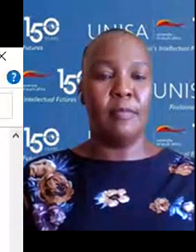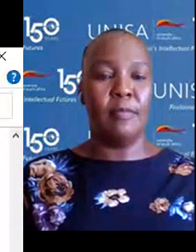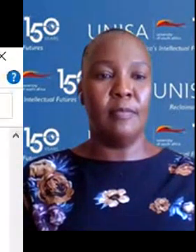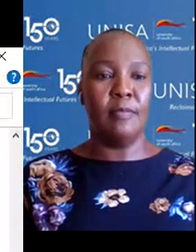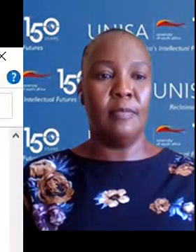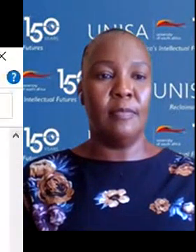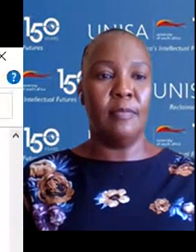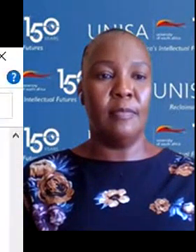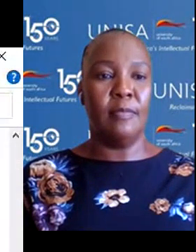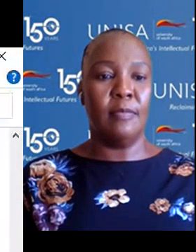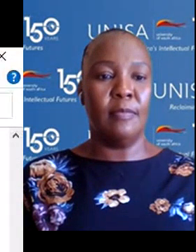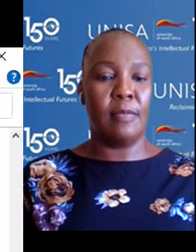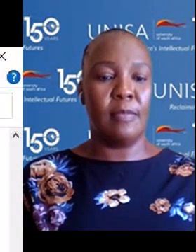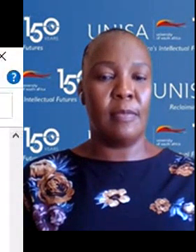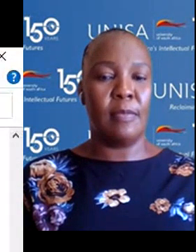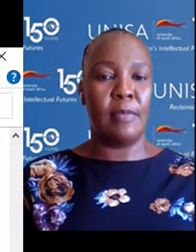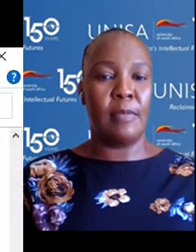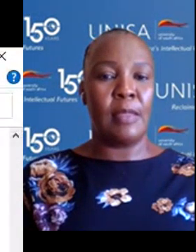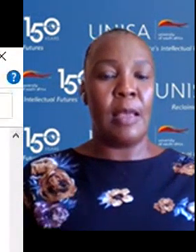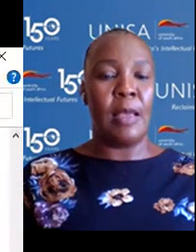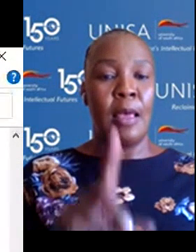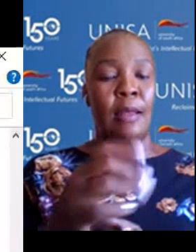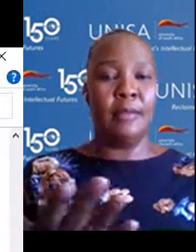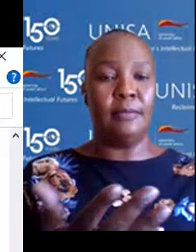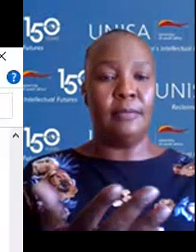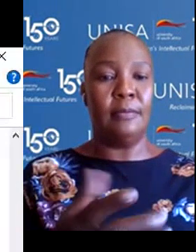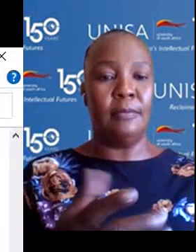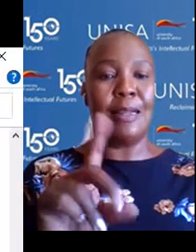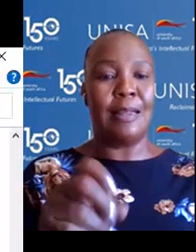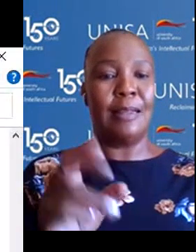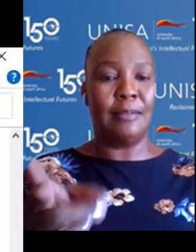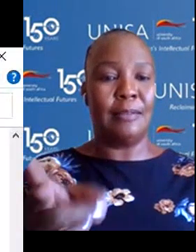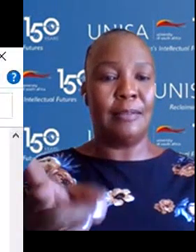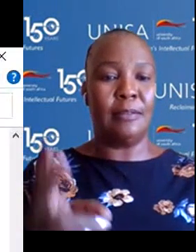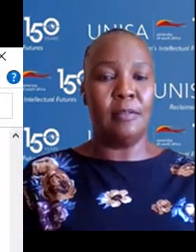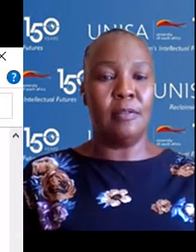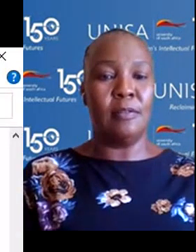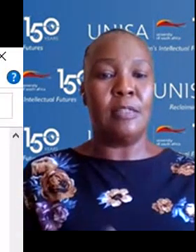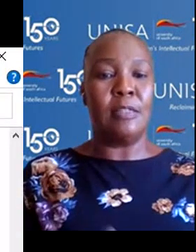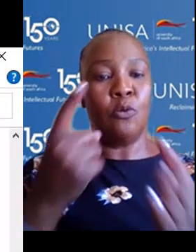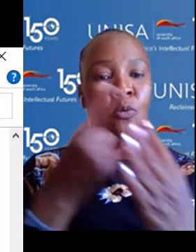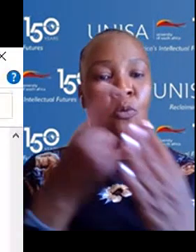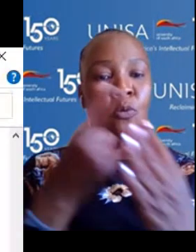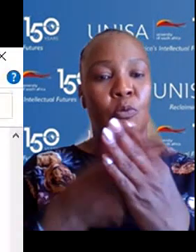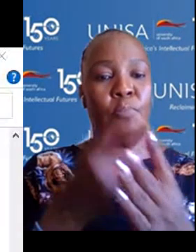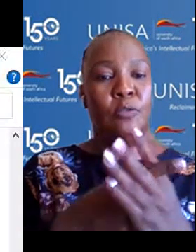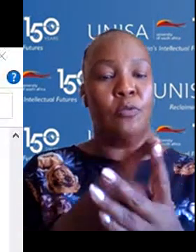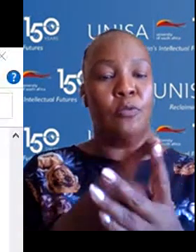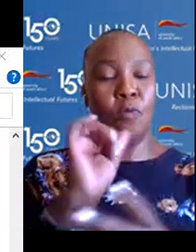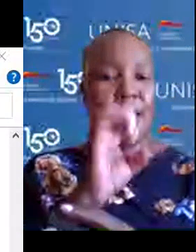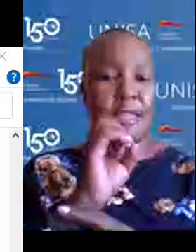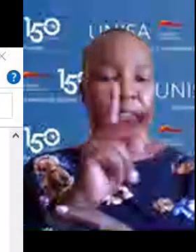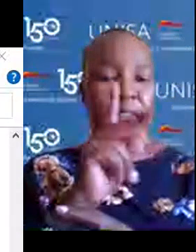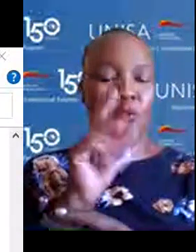So right click, again, right clicking here. This is on the Windows or your desktop.